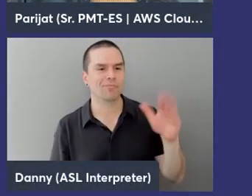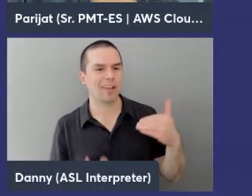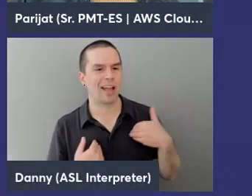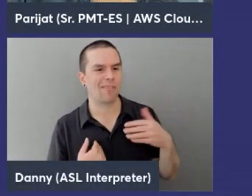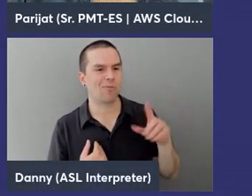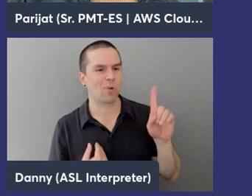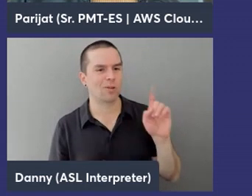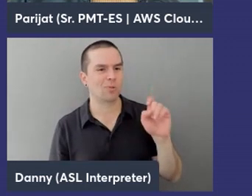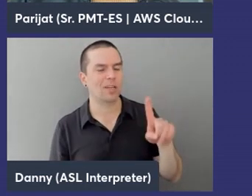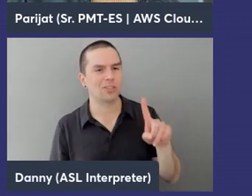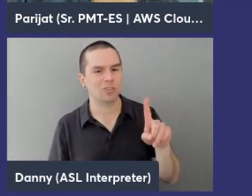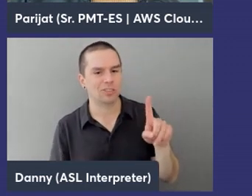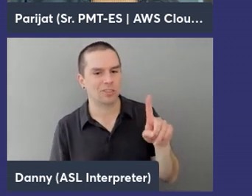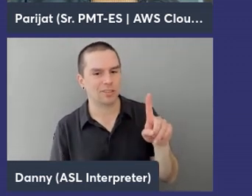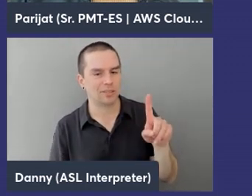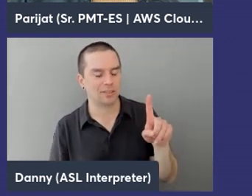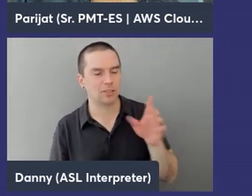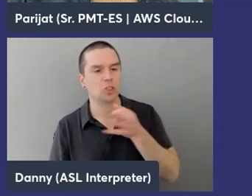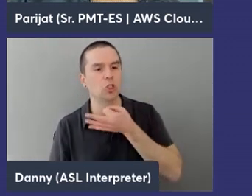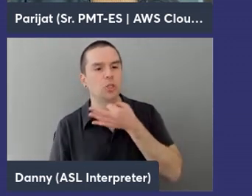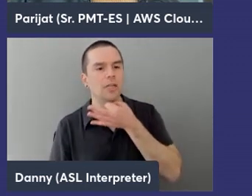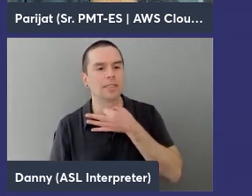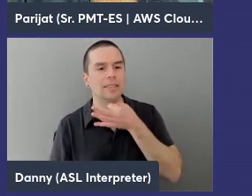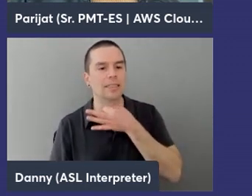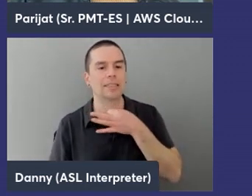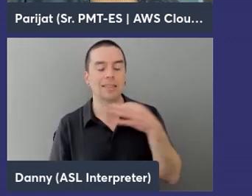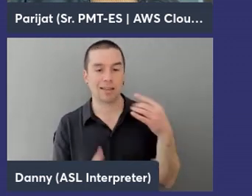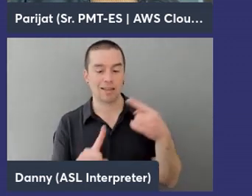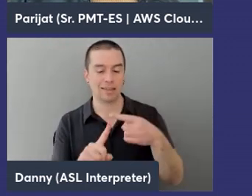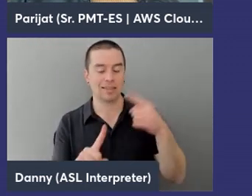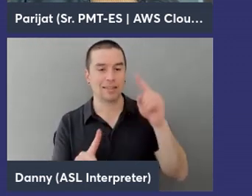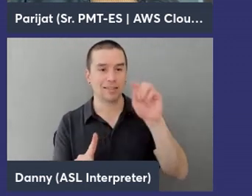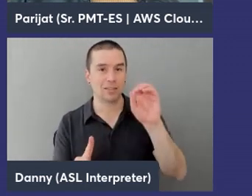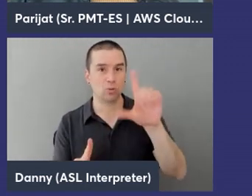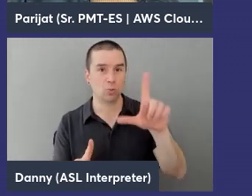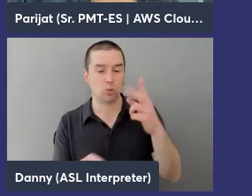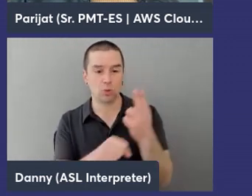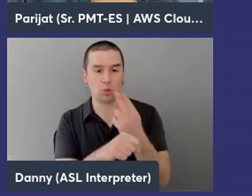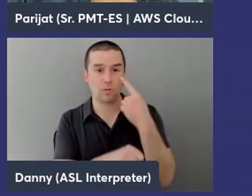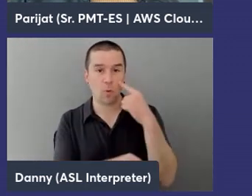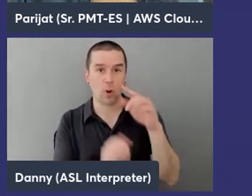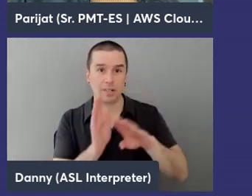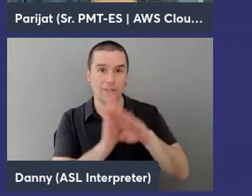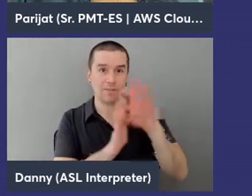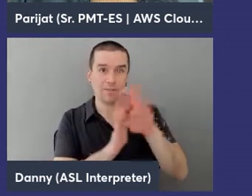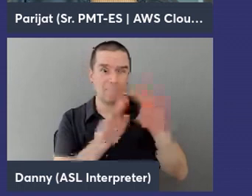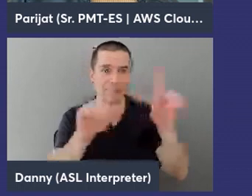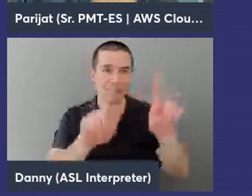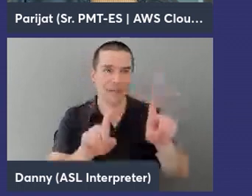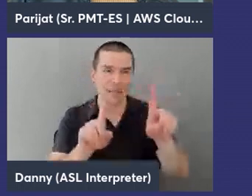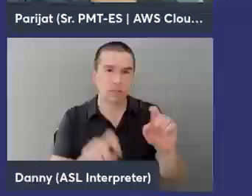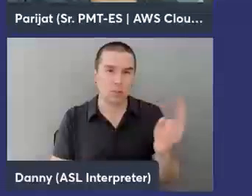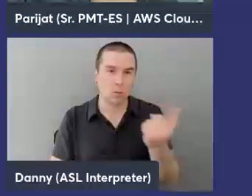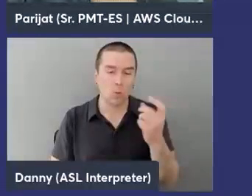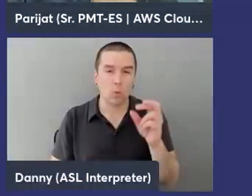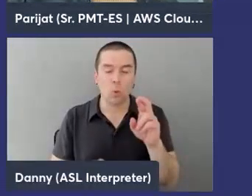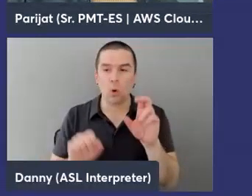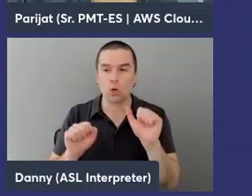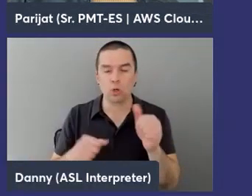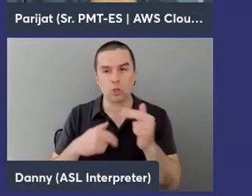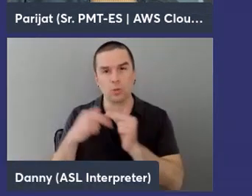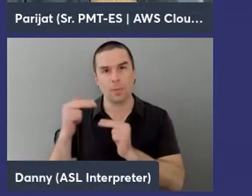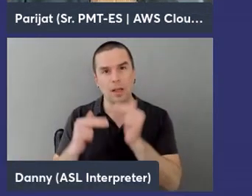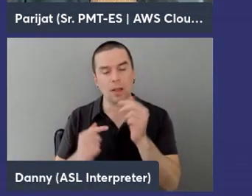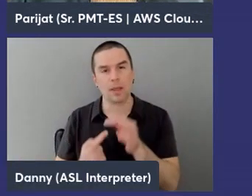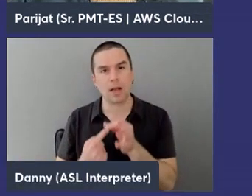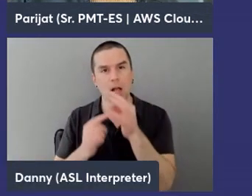you all, just out of curiosity. Is this tool used just for like development testing, or could you build this into like those custom rules into like a